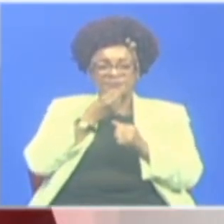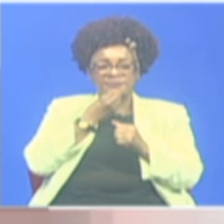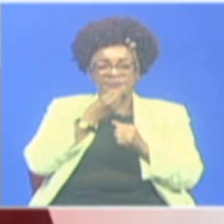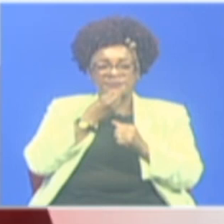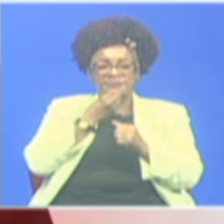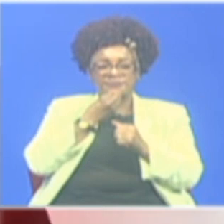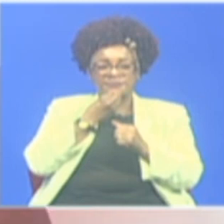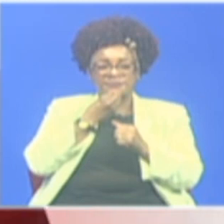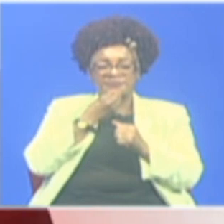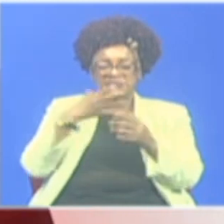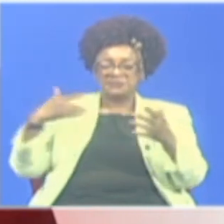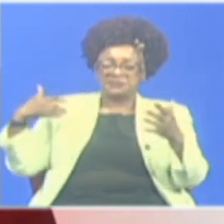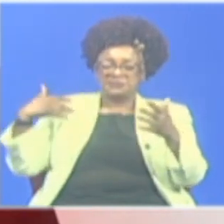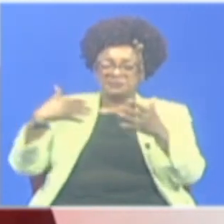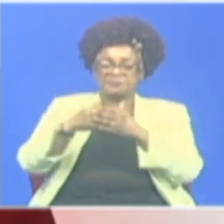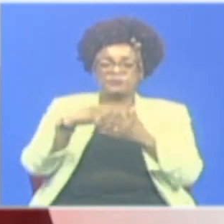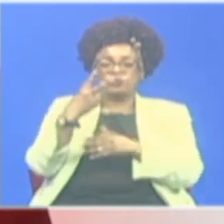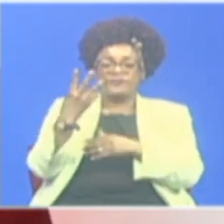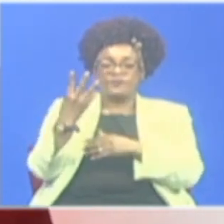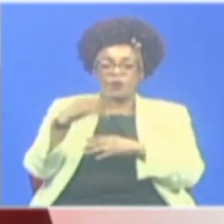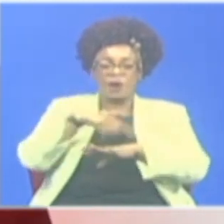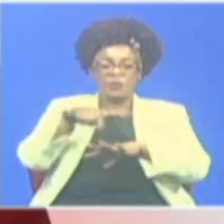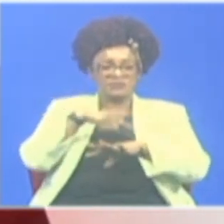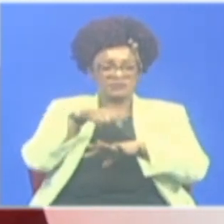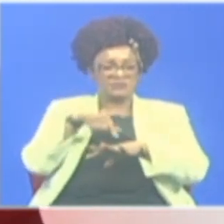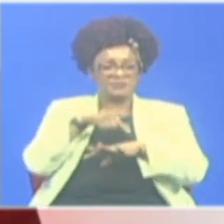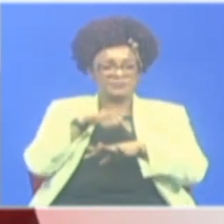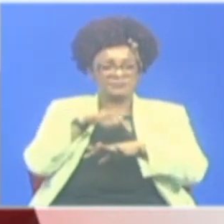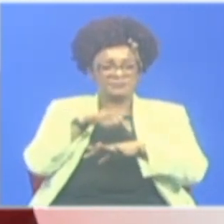over the last 24 hours,